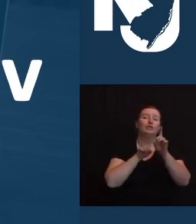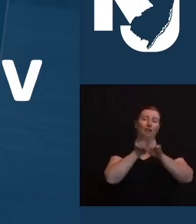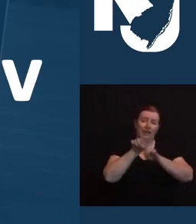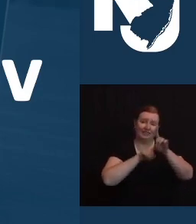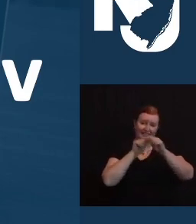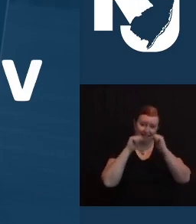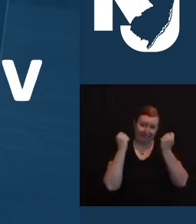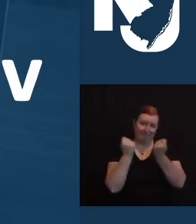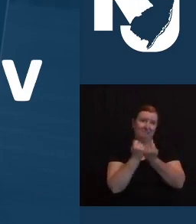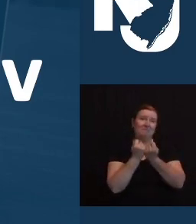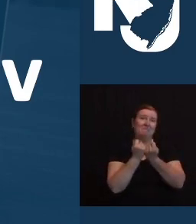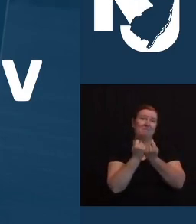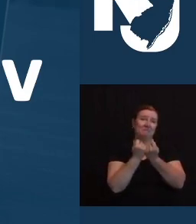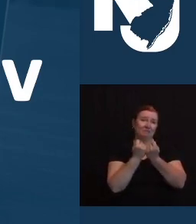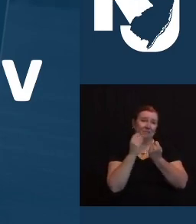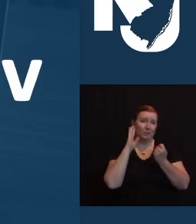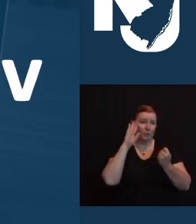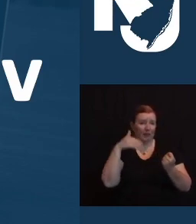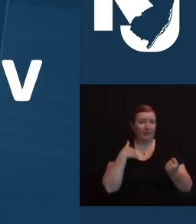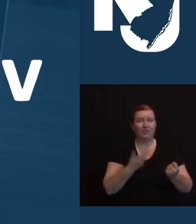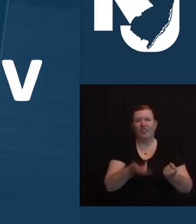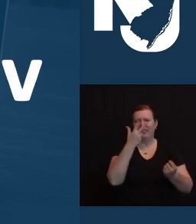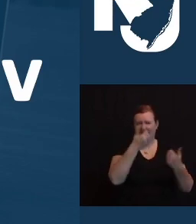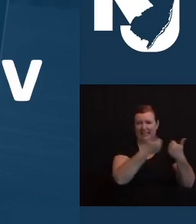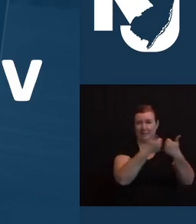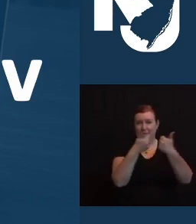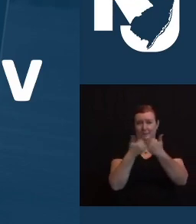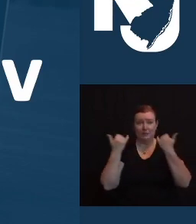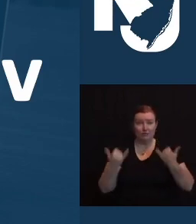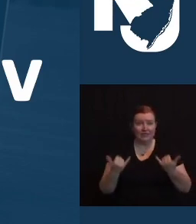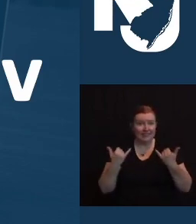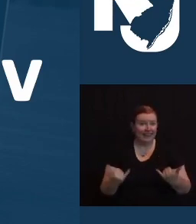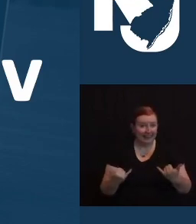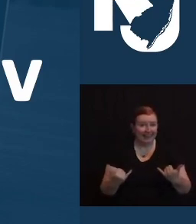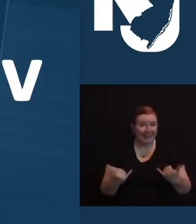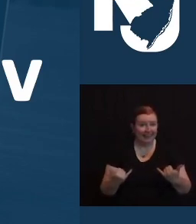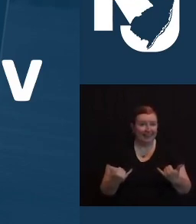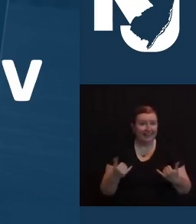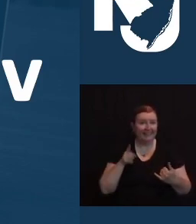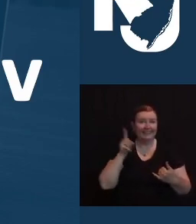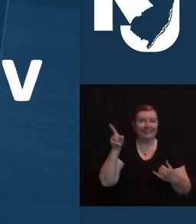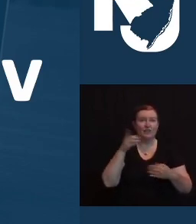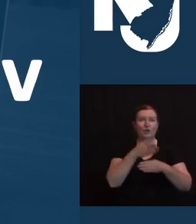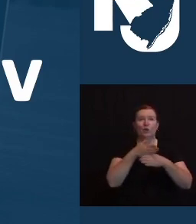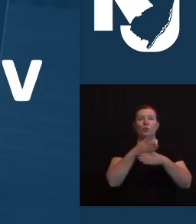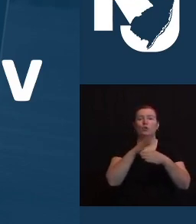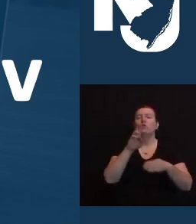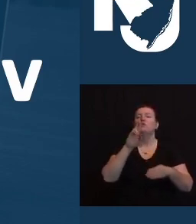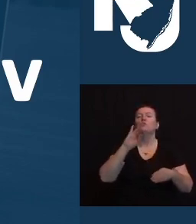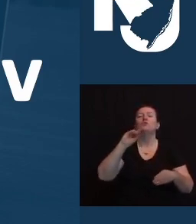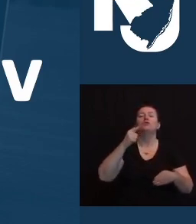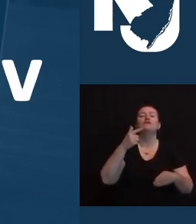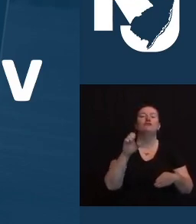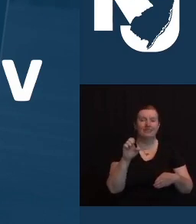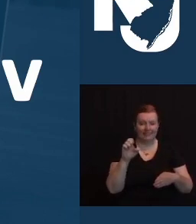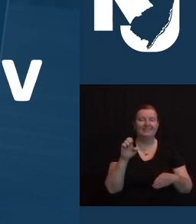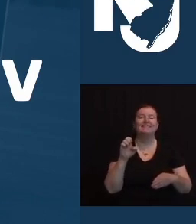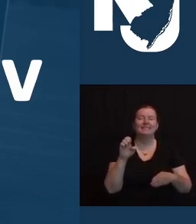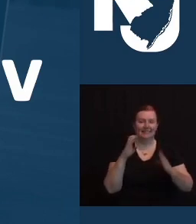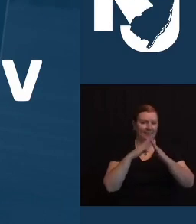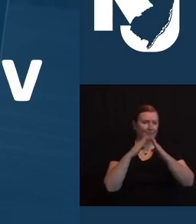back to back today in Woodridge, hosted graciously by our dear friend Senator Paul Sarlo and Mayor